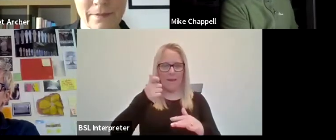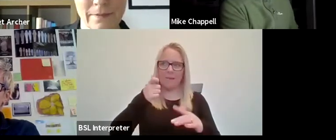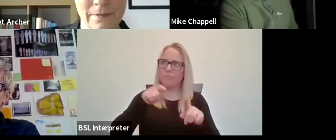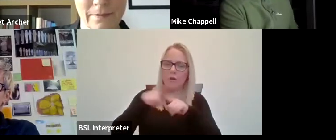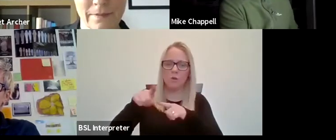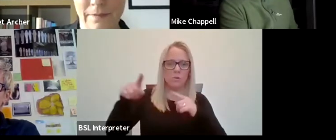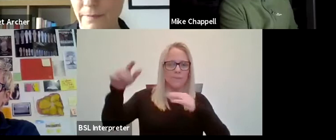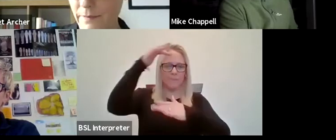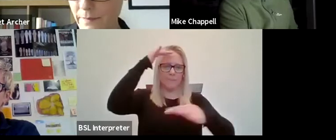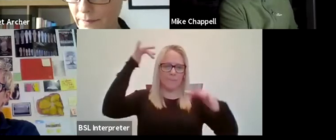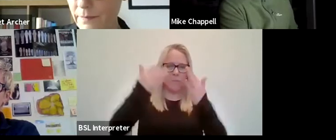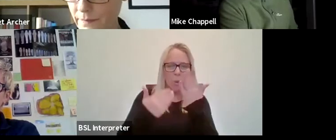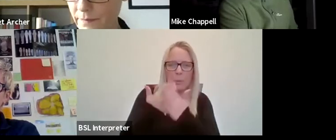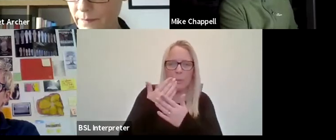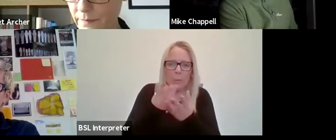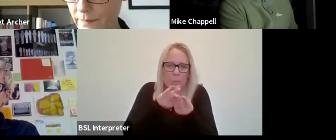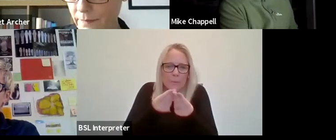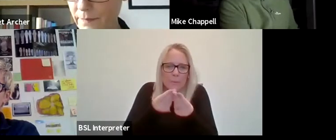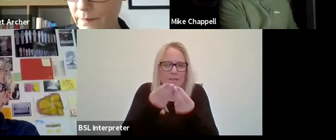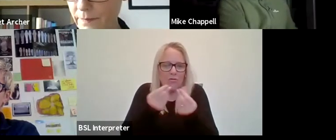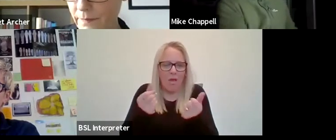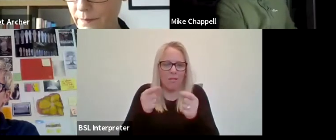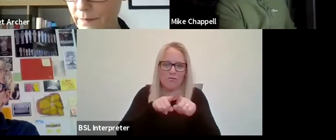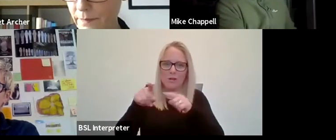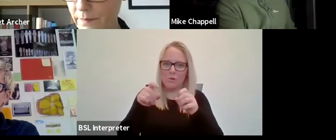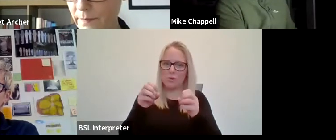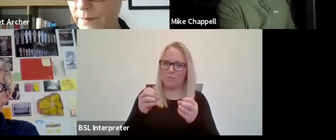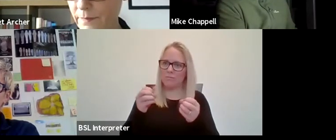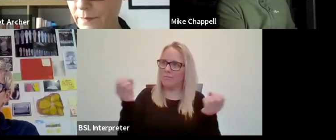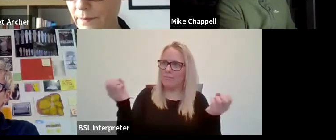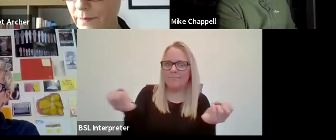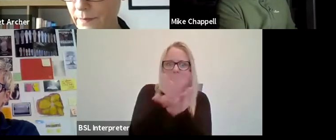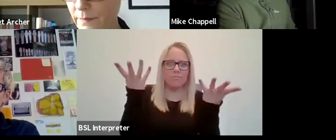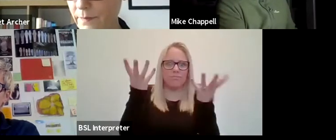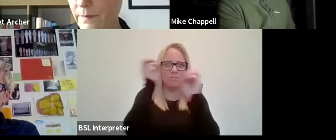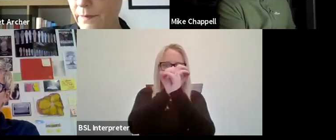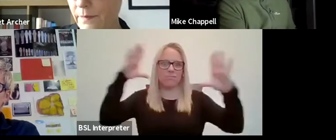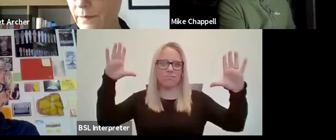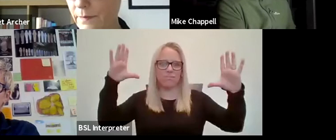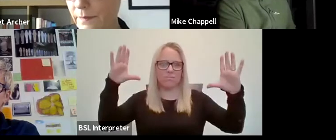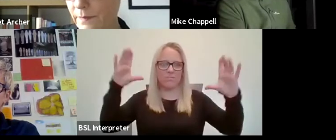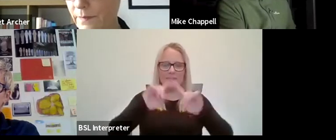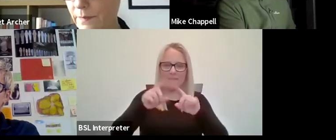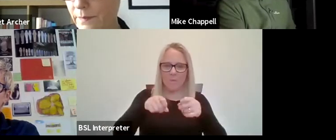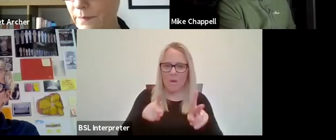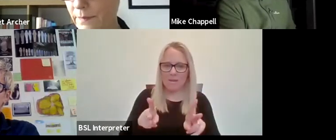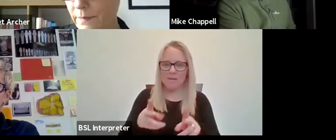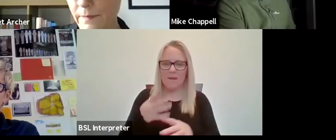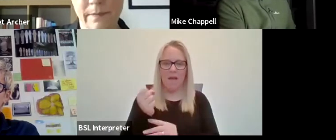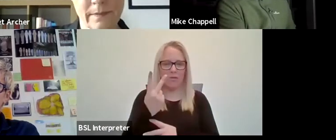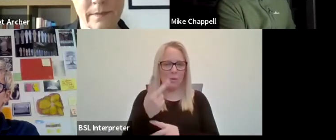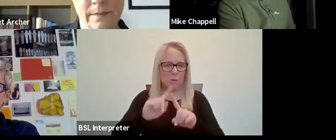material manifestations. And there's two components to this work. First is a 3D